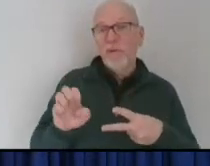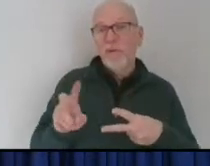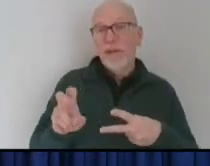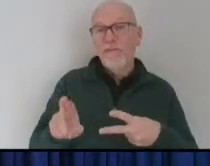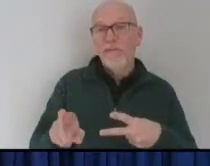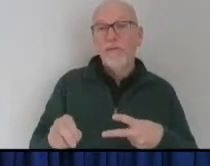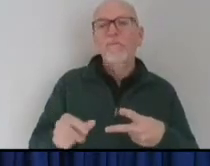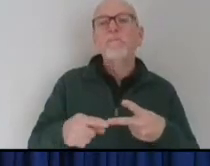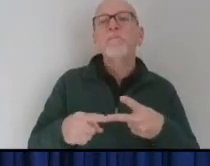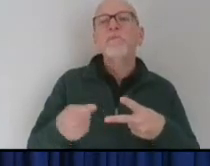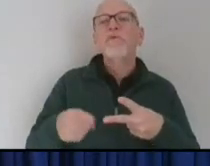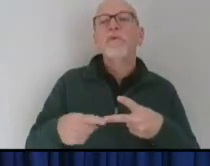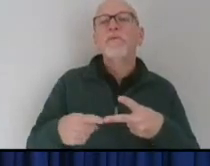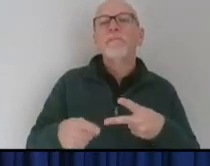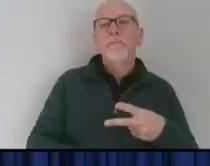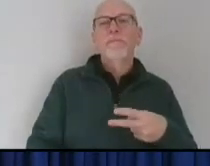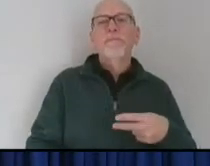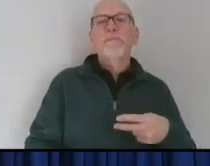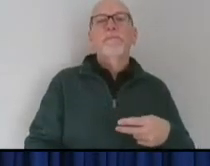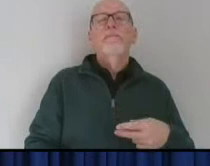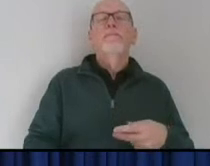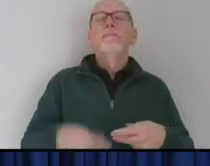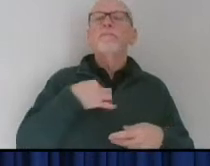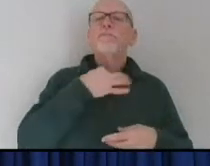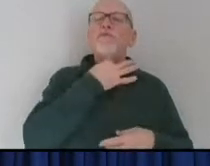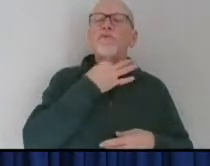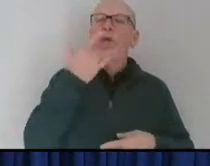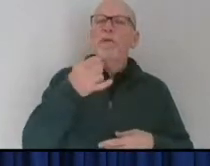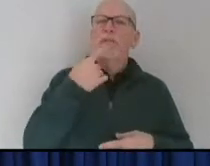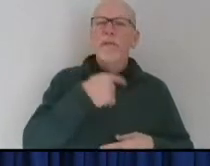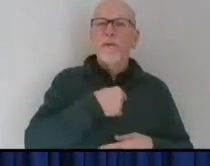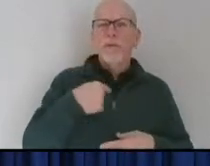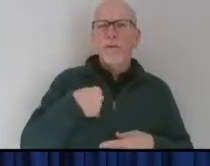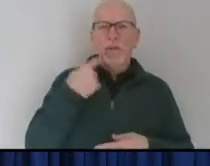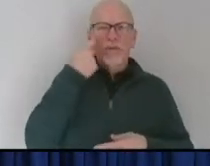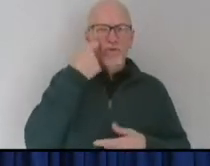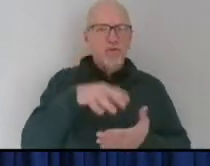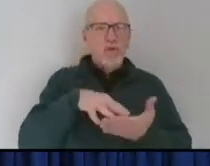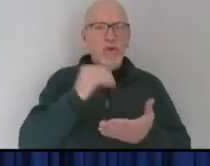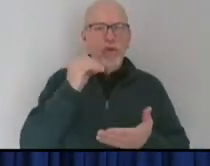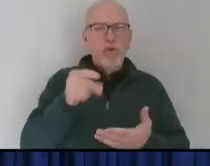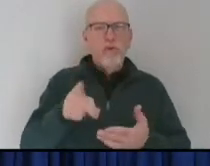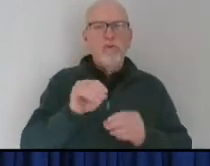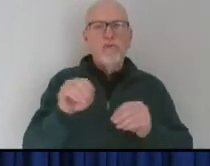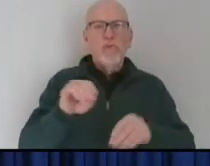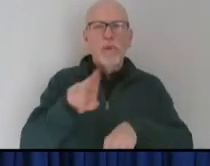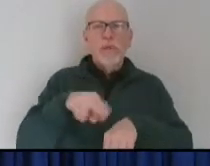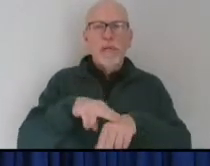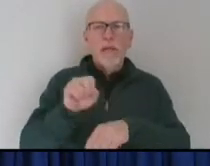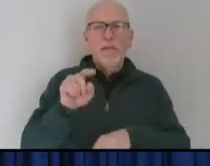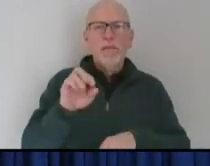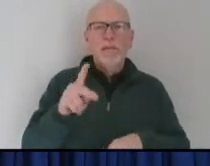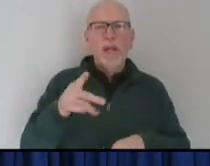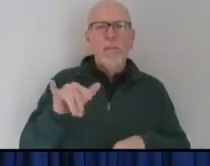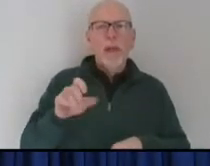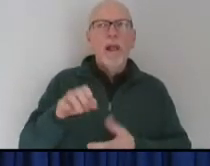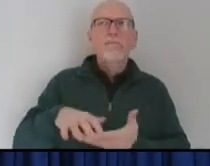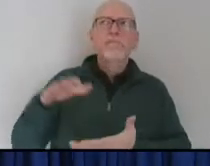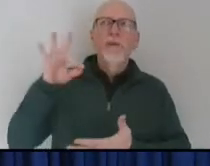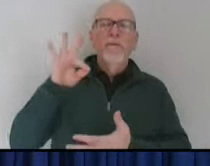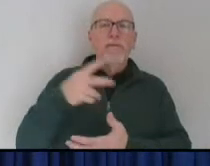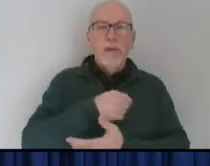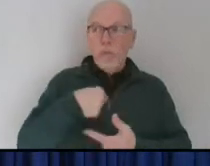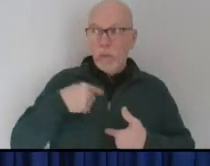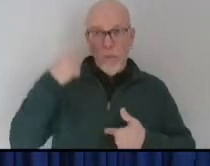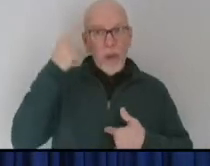start with Dr. Weaver. I'm curious why you said we just learned there is no national stockpile of the vaccine. Did we think there